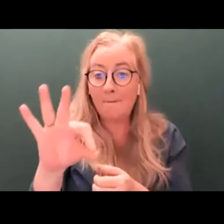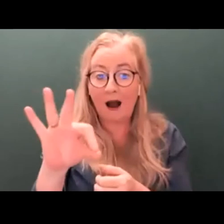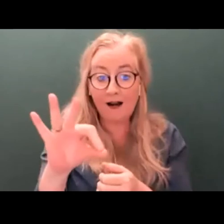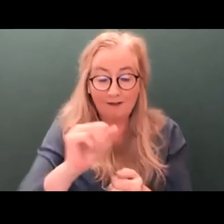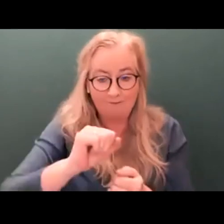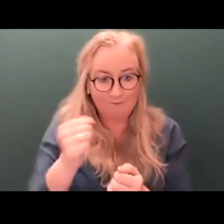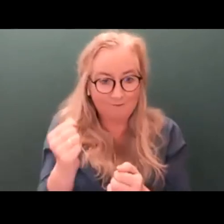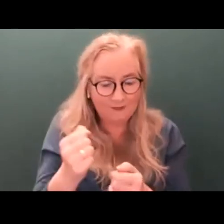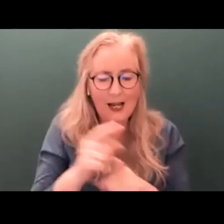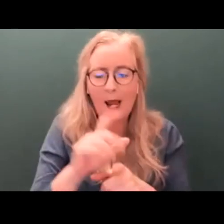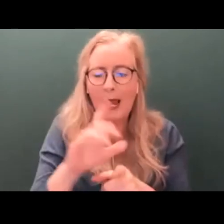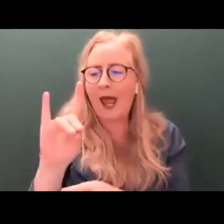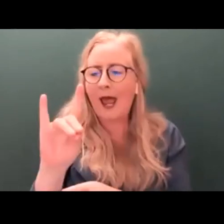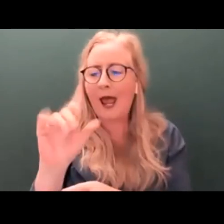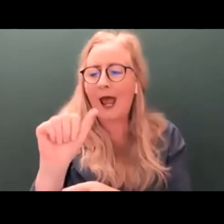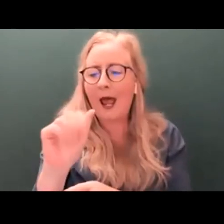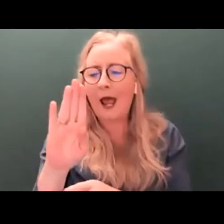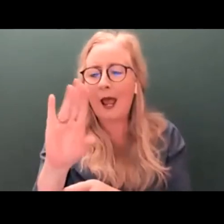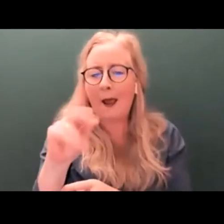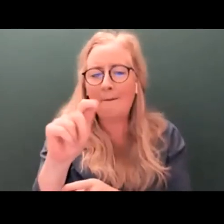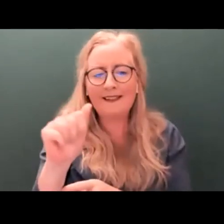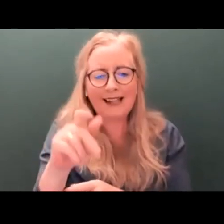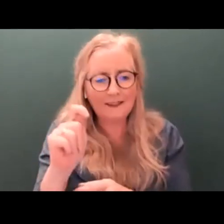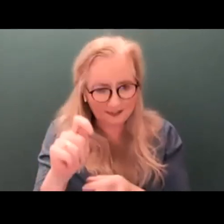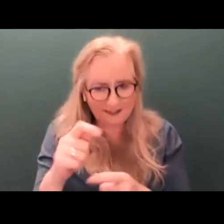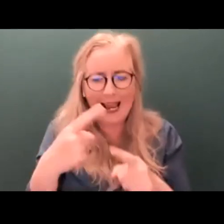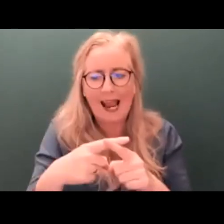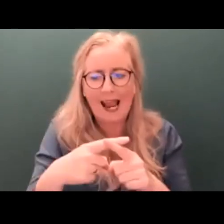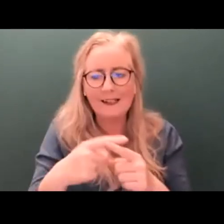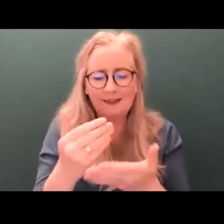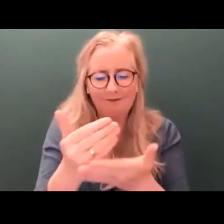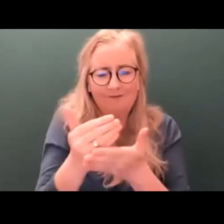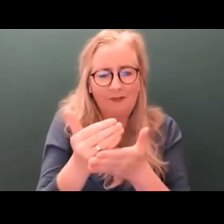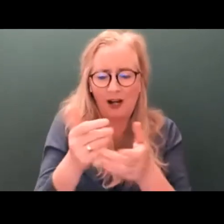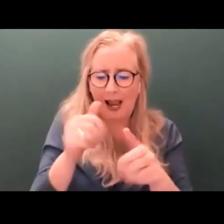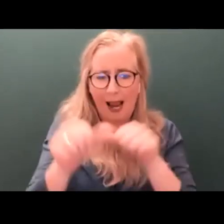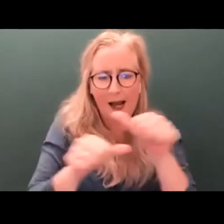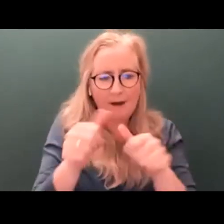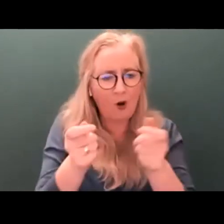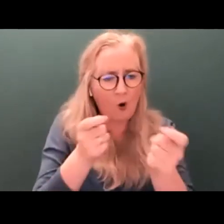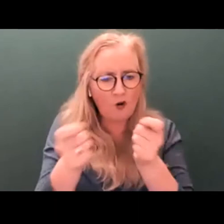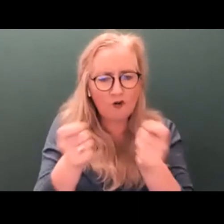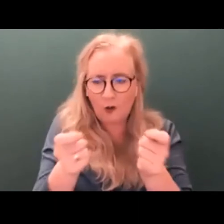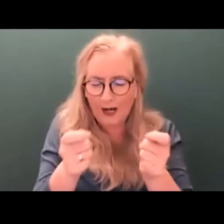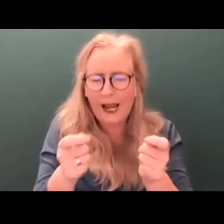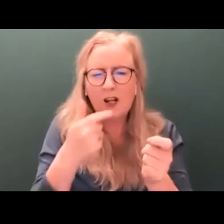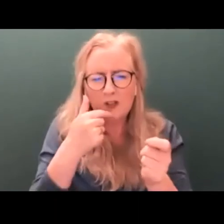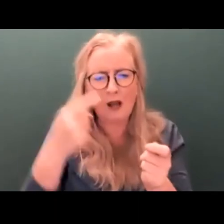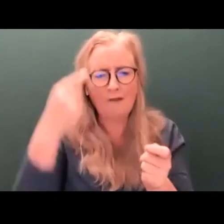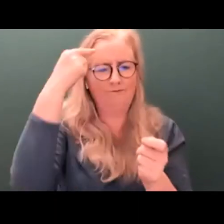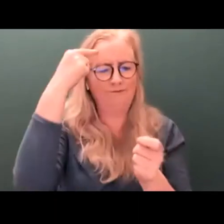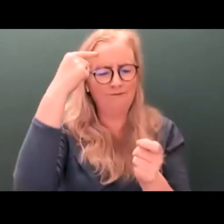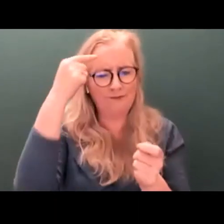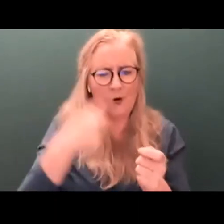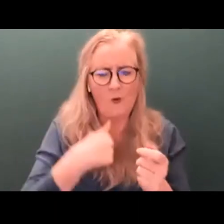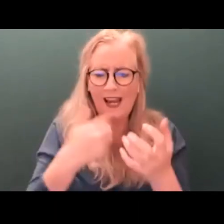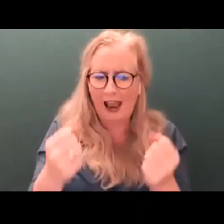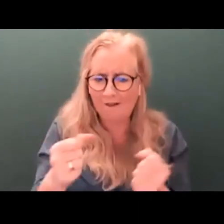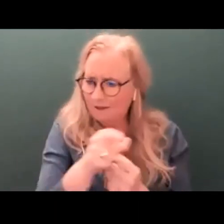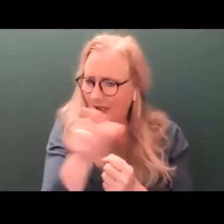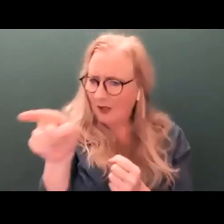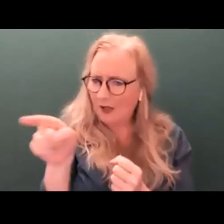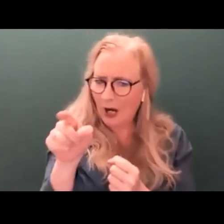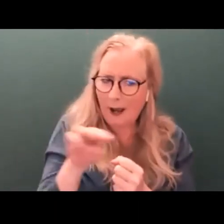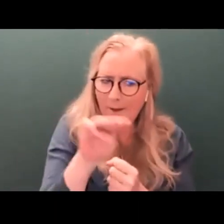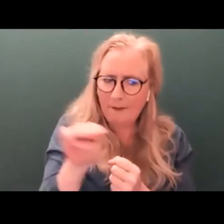habitat management and invasive species control. And it did occur to me that here we have some people who